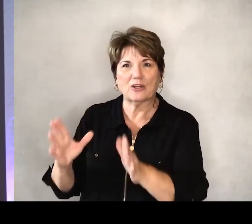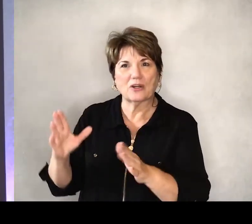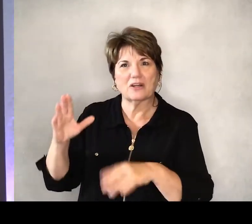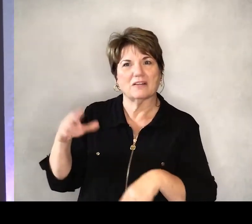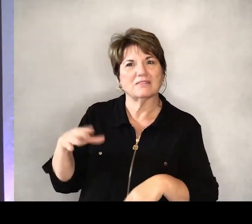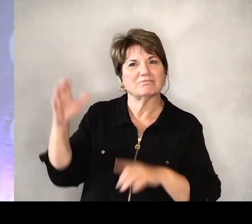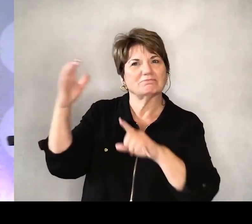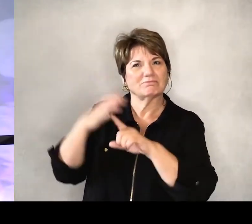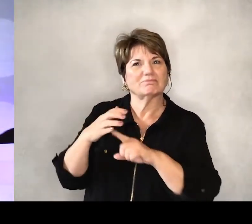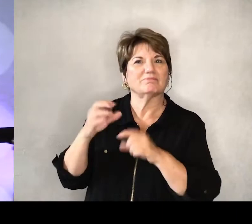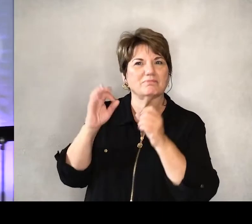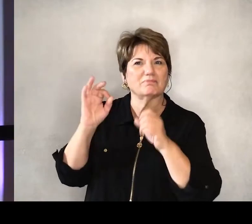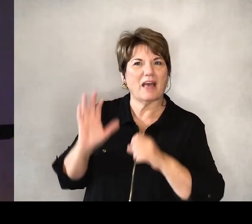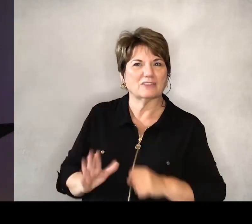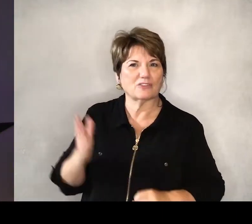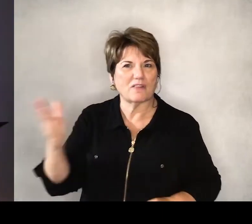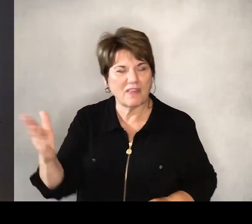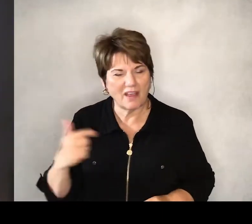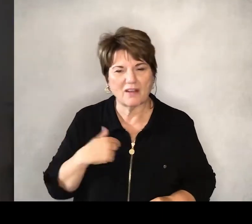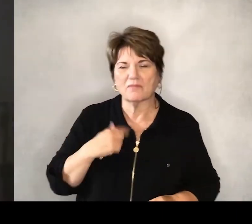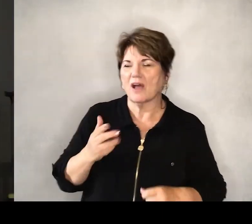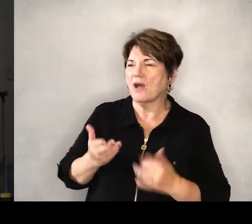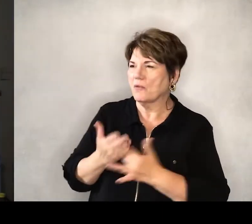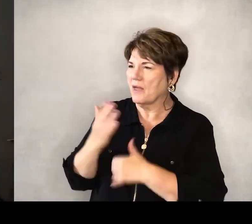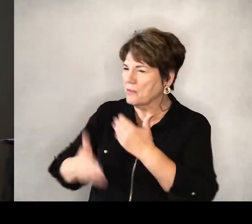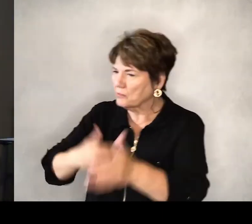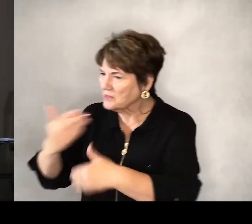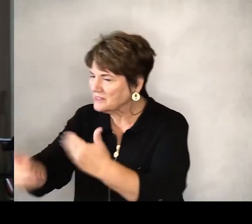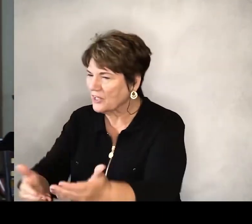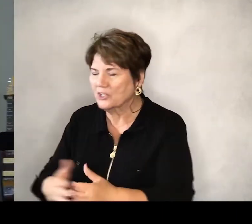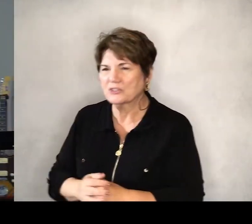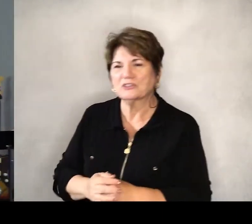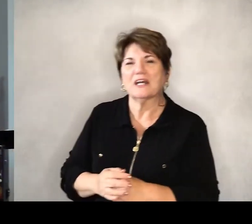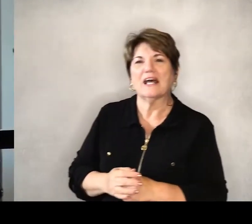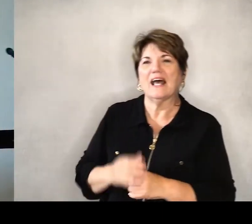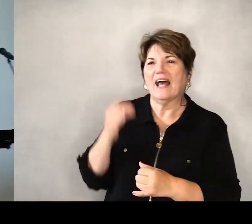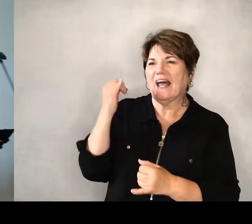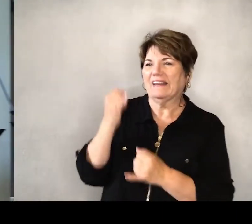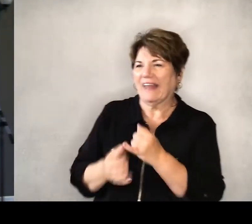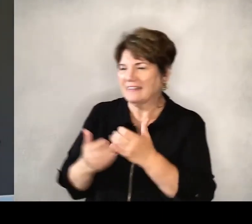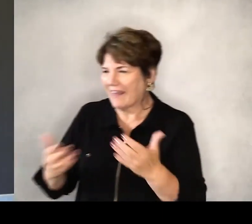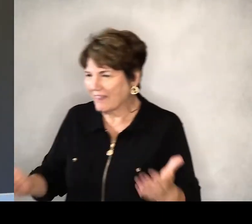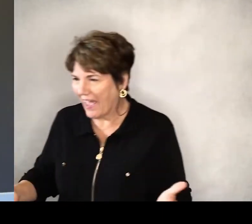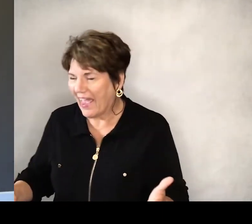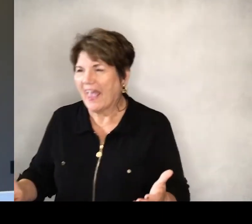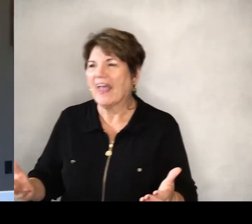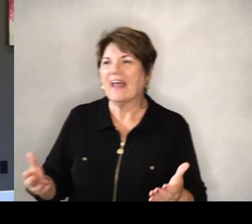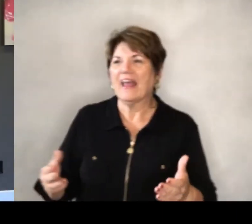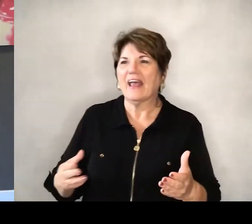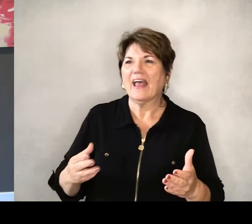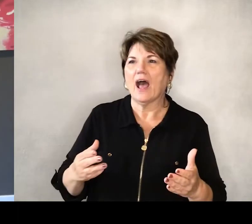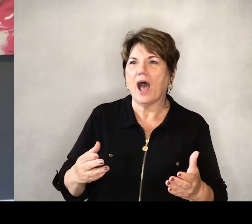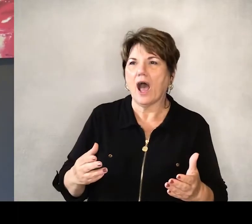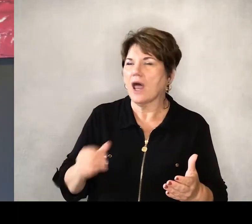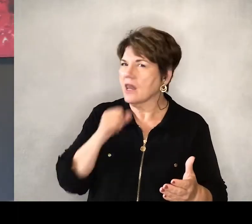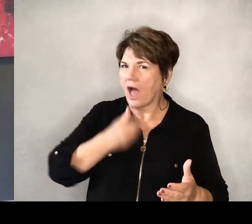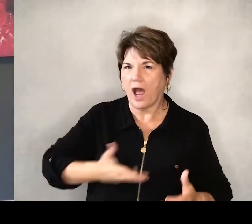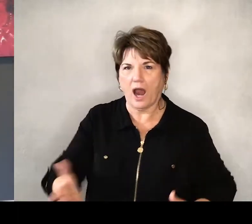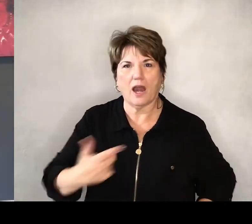wonderful kind of story, right? And I went through all the processes and procedures, and I got up to the very last thing, and they gave the job to somebody